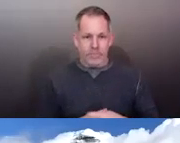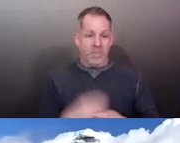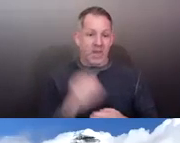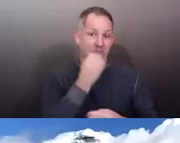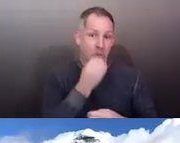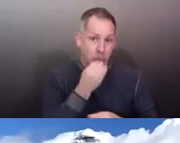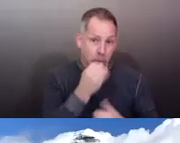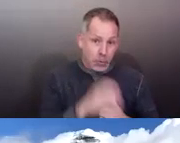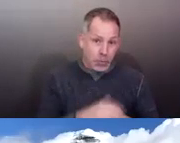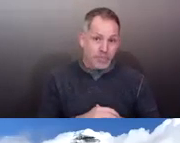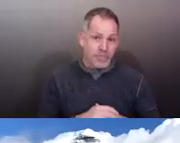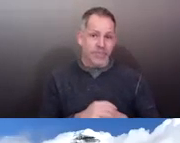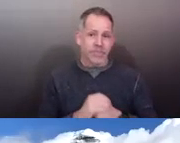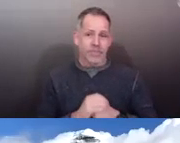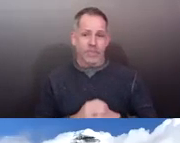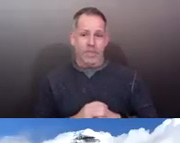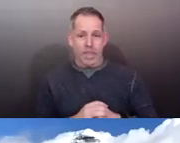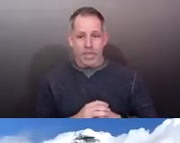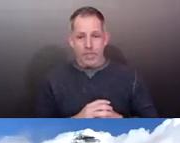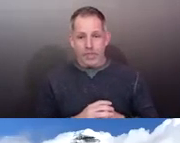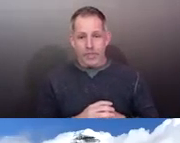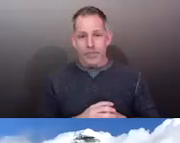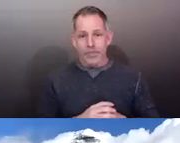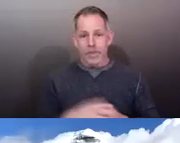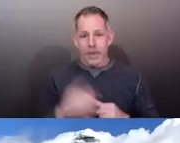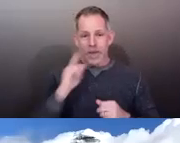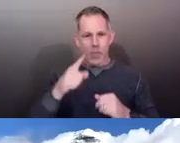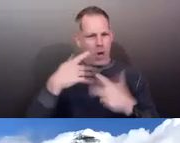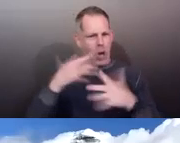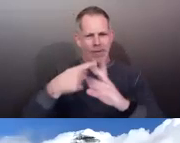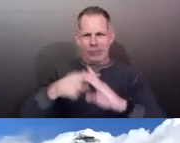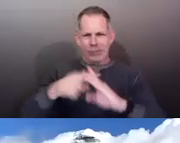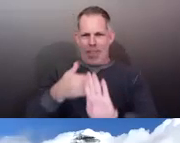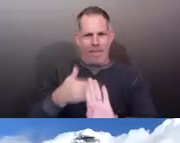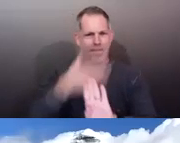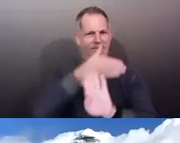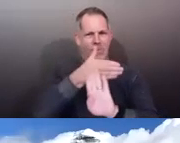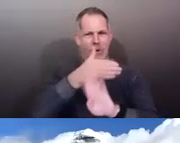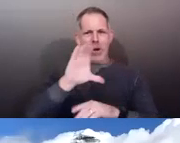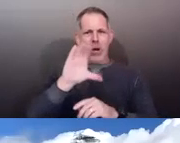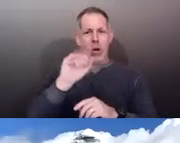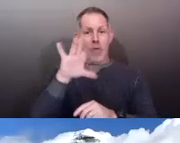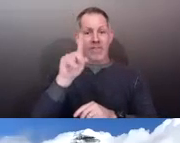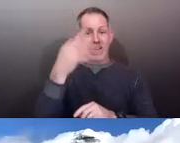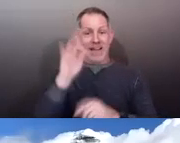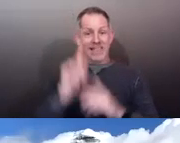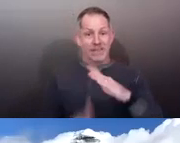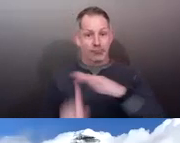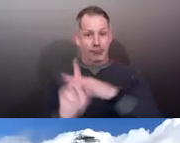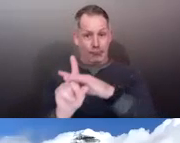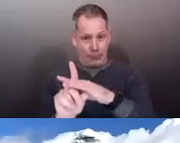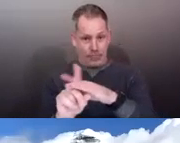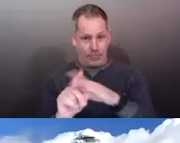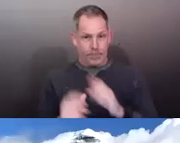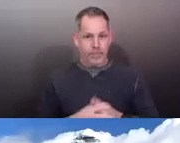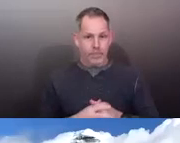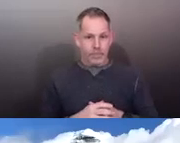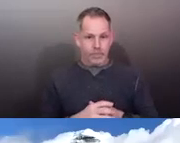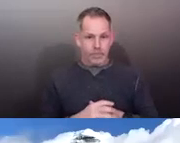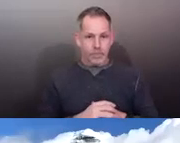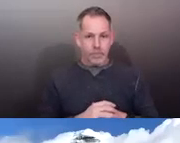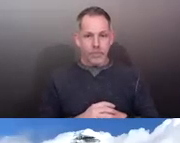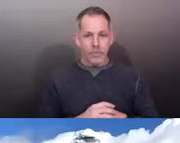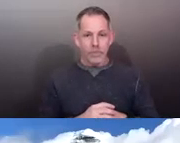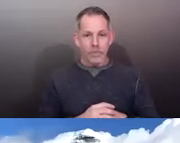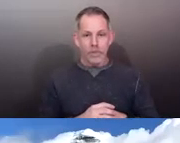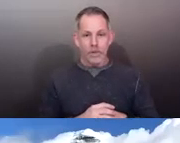And then what we call the Snohomish County Common Operating Picture, SNOCOP. We like acronyms as well. That's that's internal